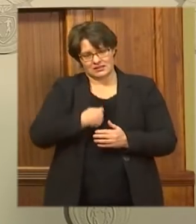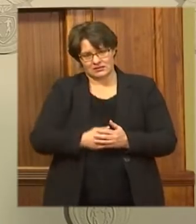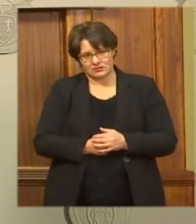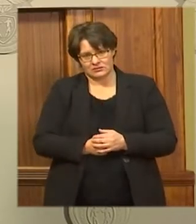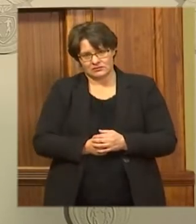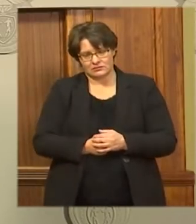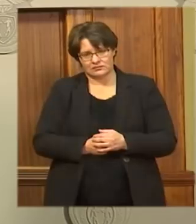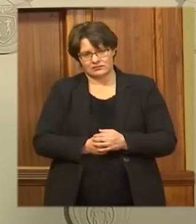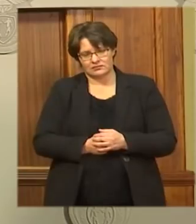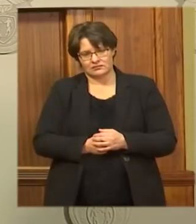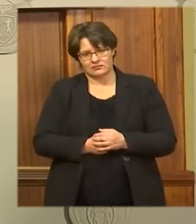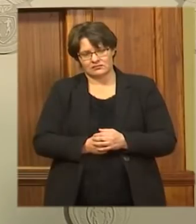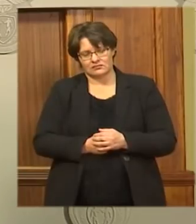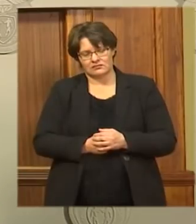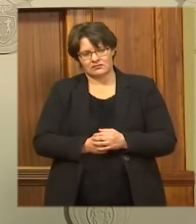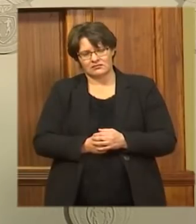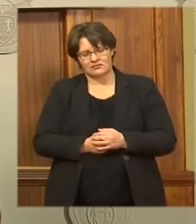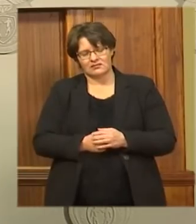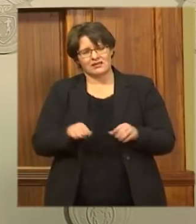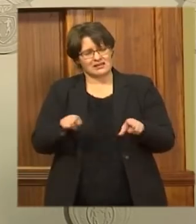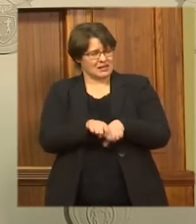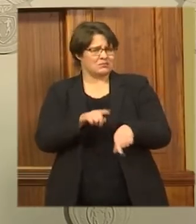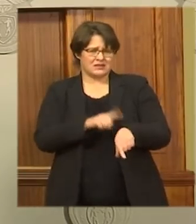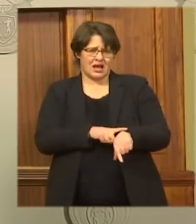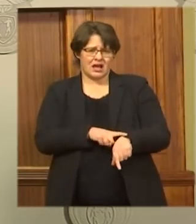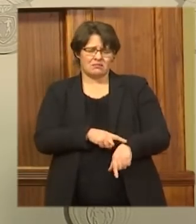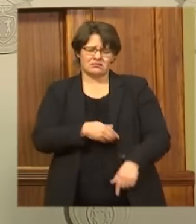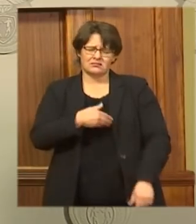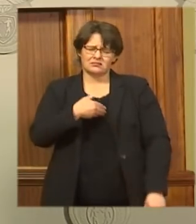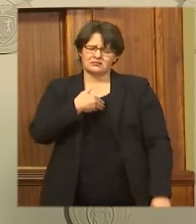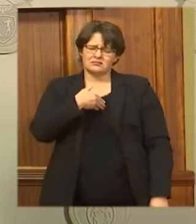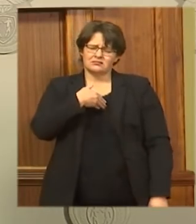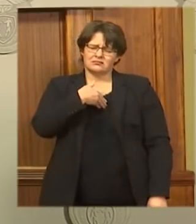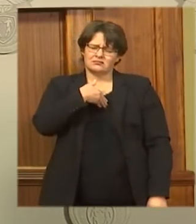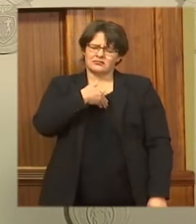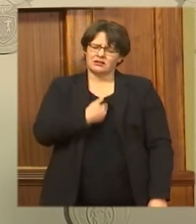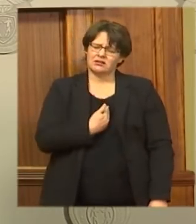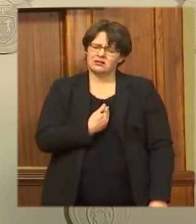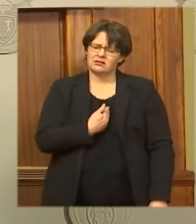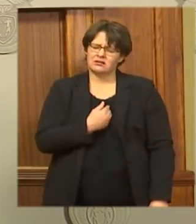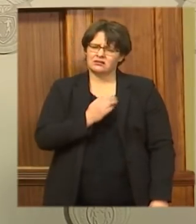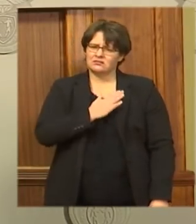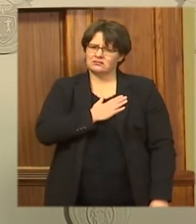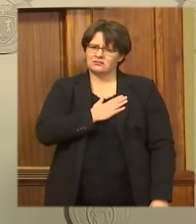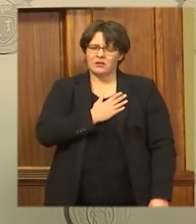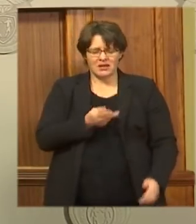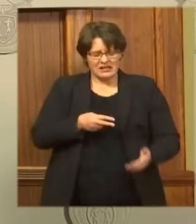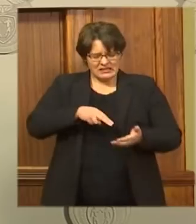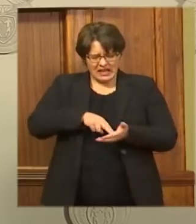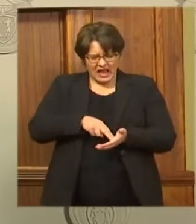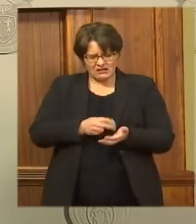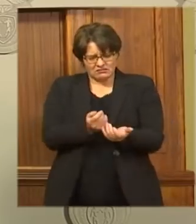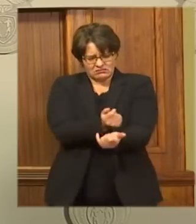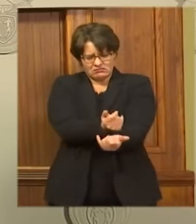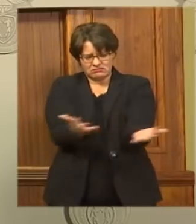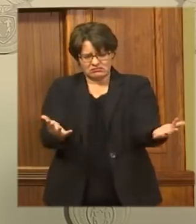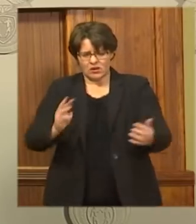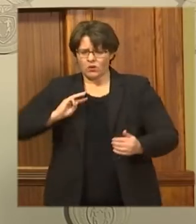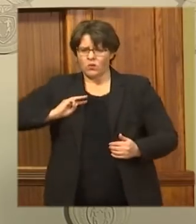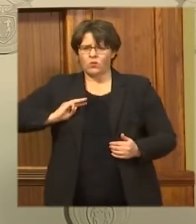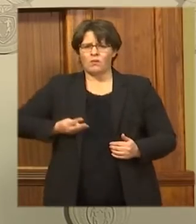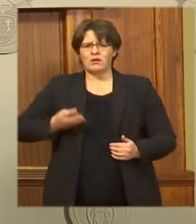It is with the heaviest of hearts that I stand before the women and the girls of South Africa this